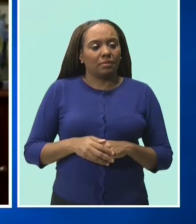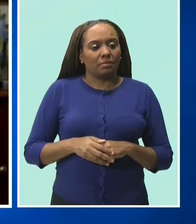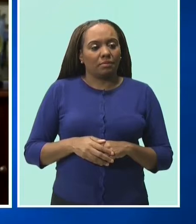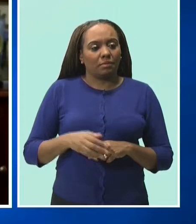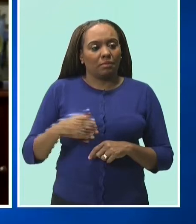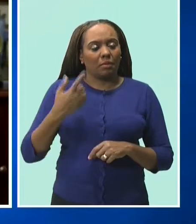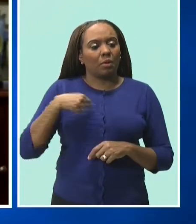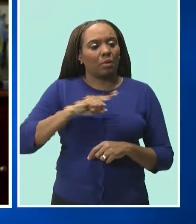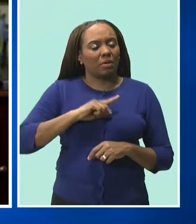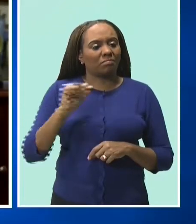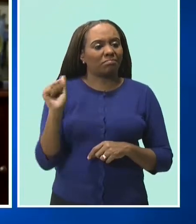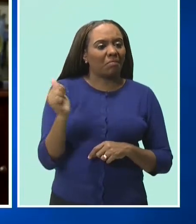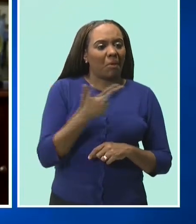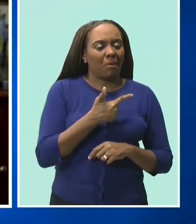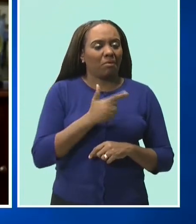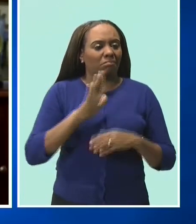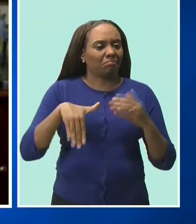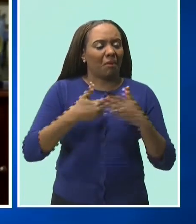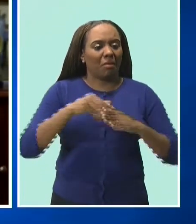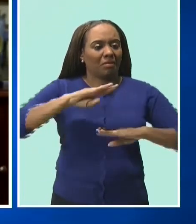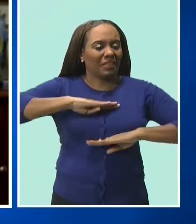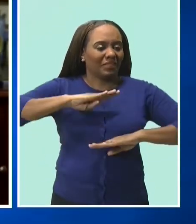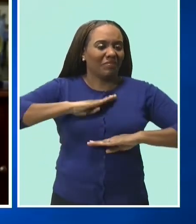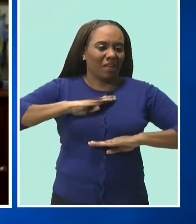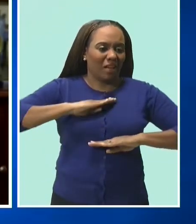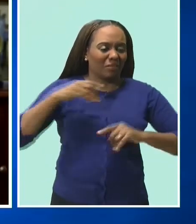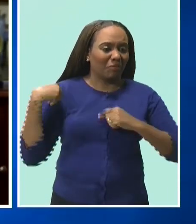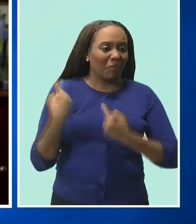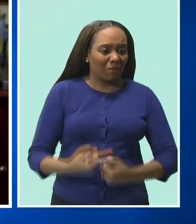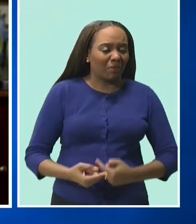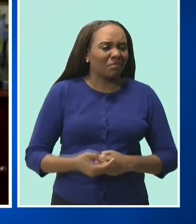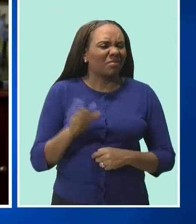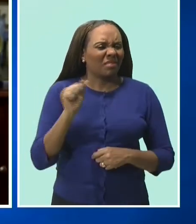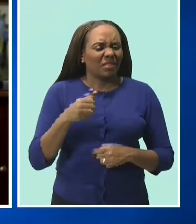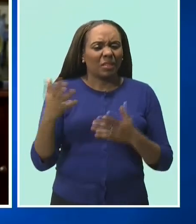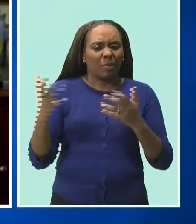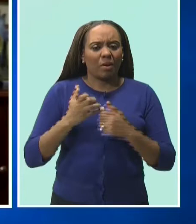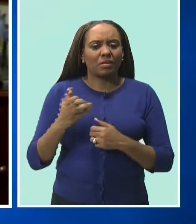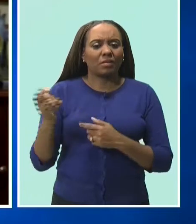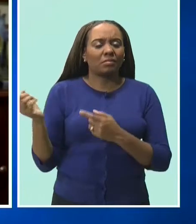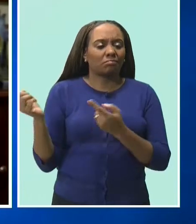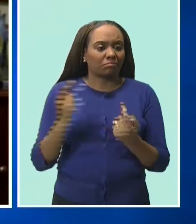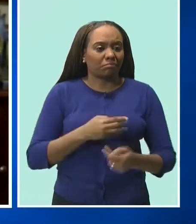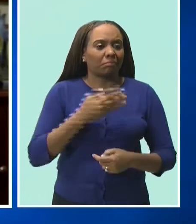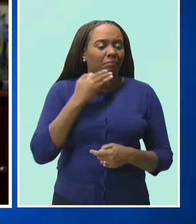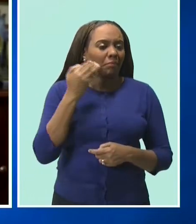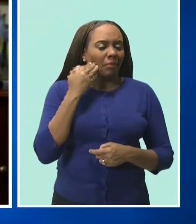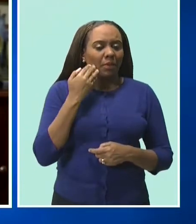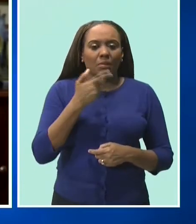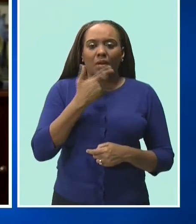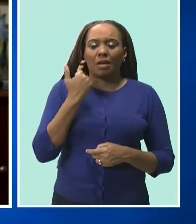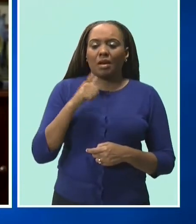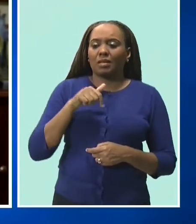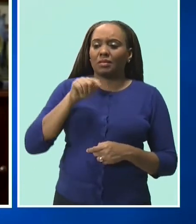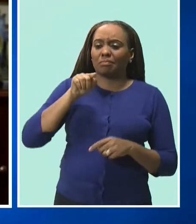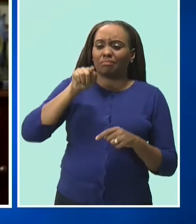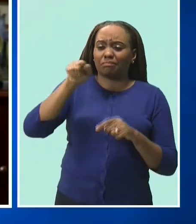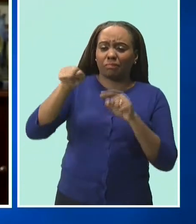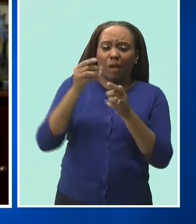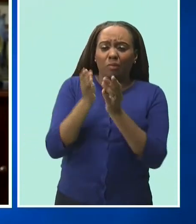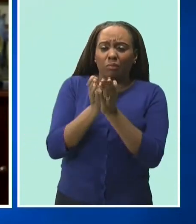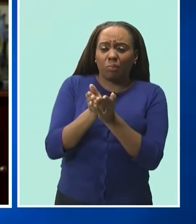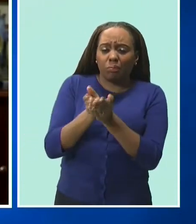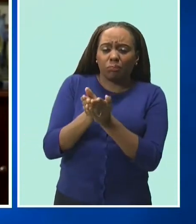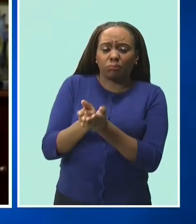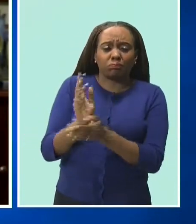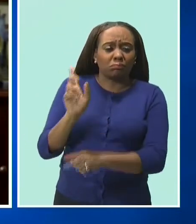all satisfied. We believe that yes, they want to come home because they have been out there a long time, but